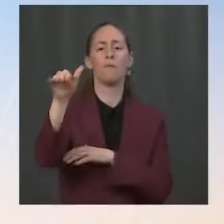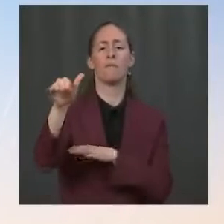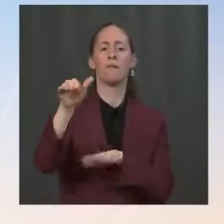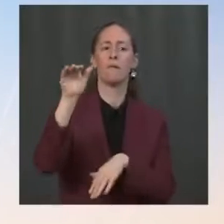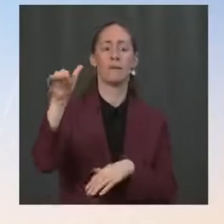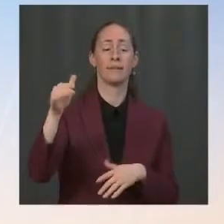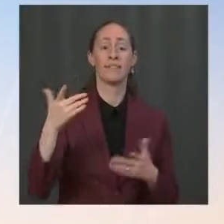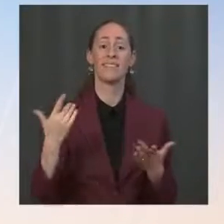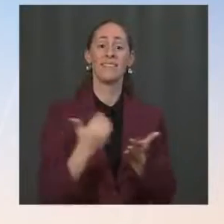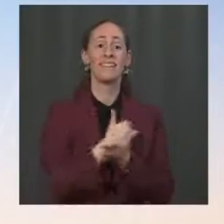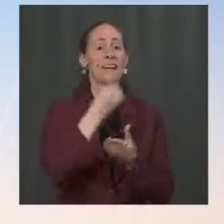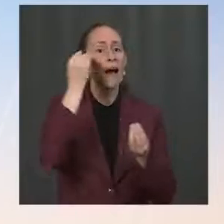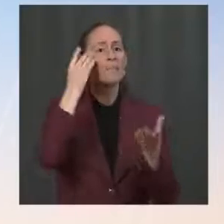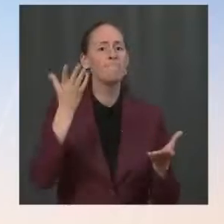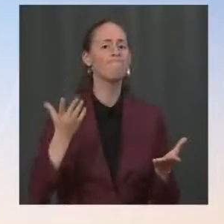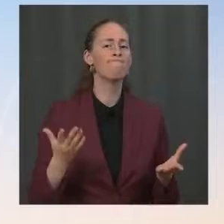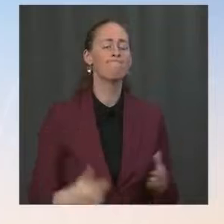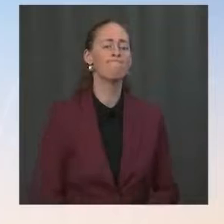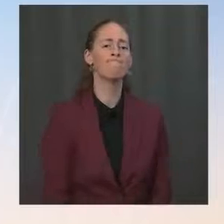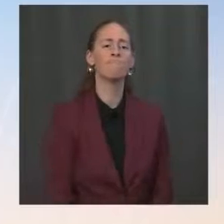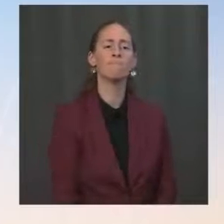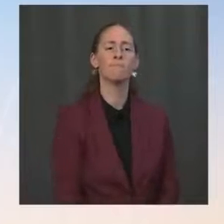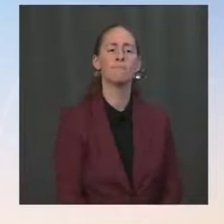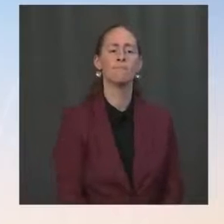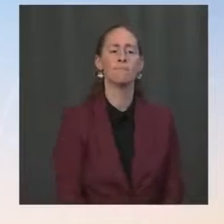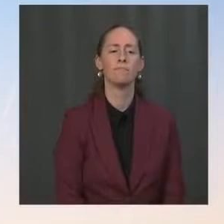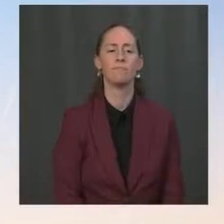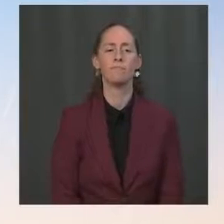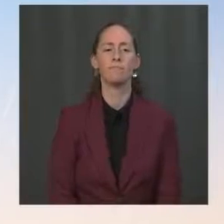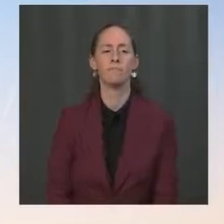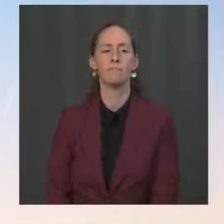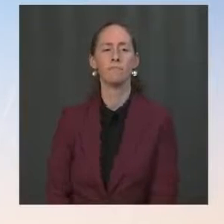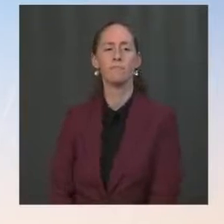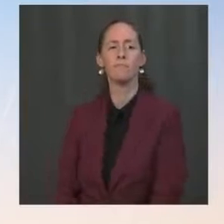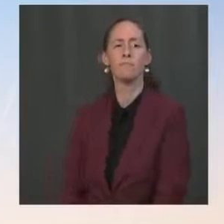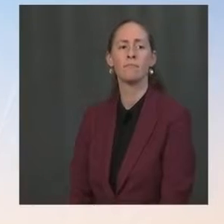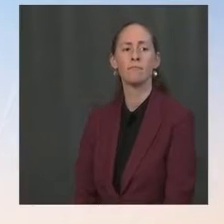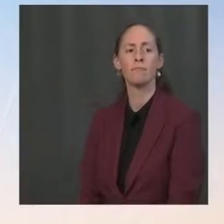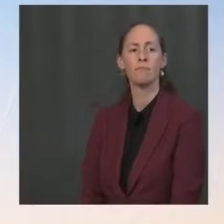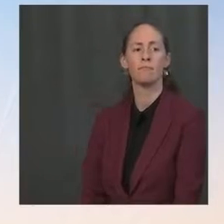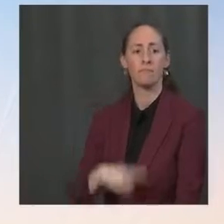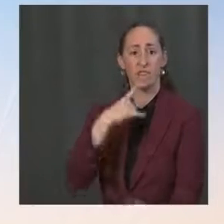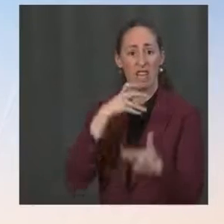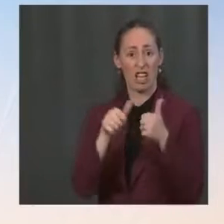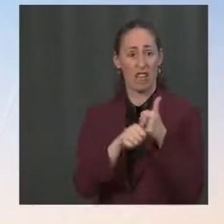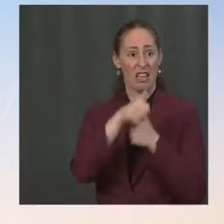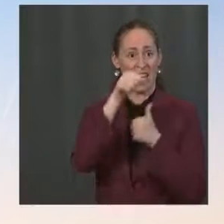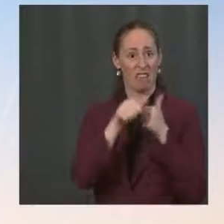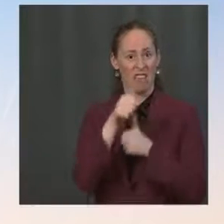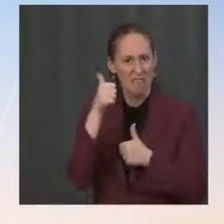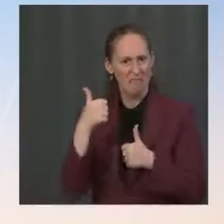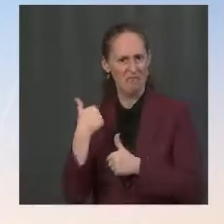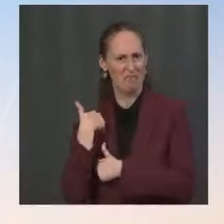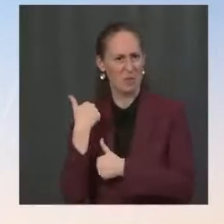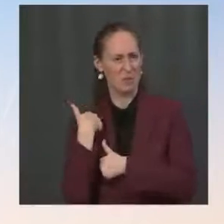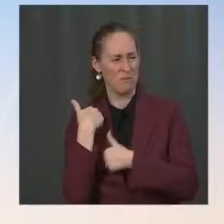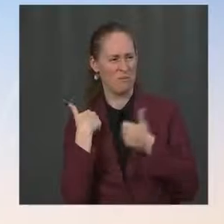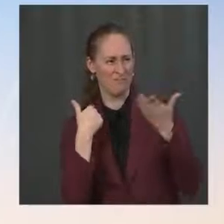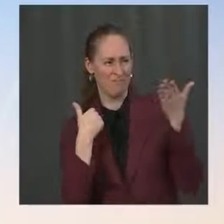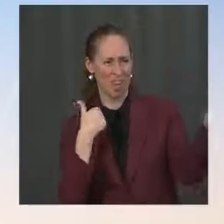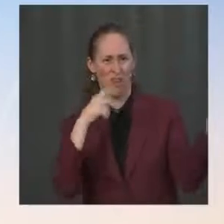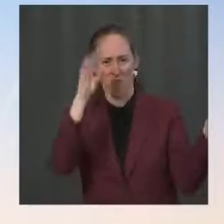And then you've said that there's a threat for these remaining days that U.S. troops are in Kabul. Are there